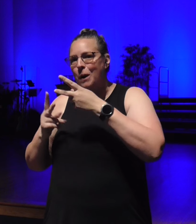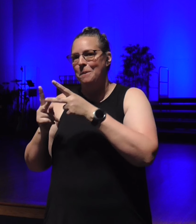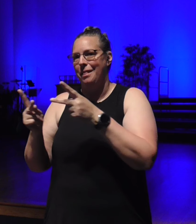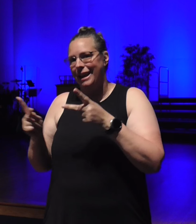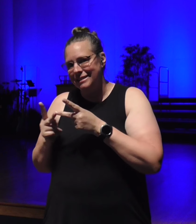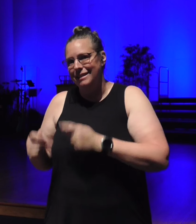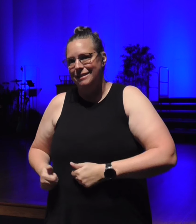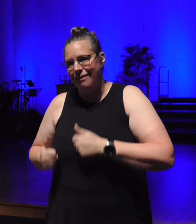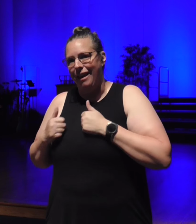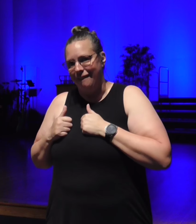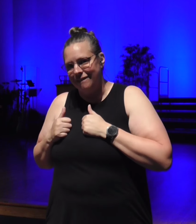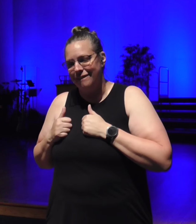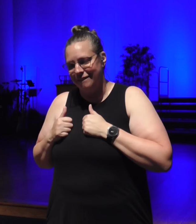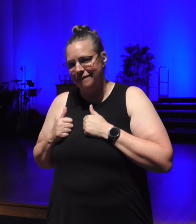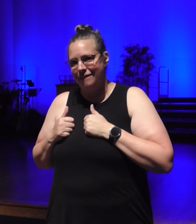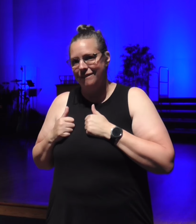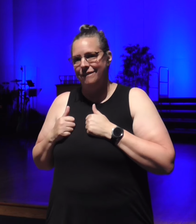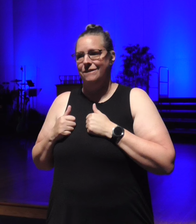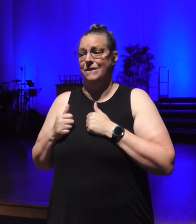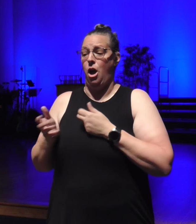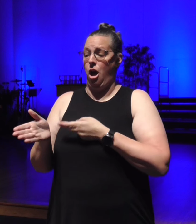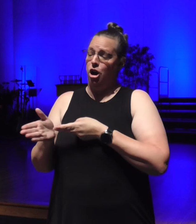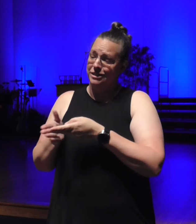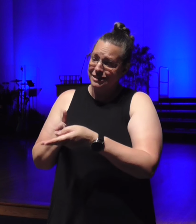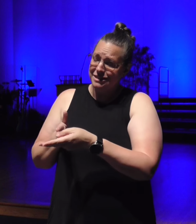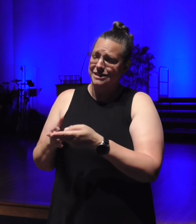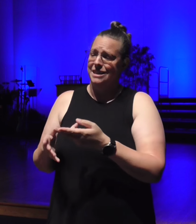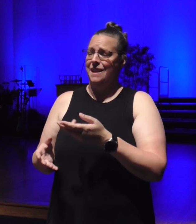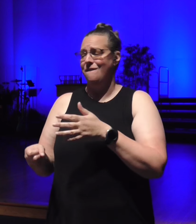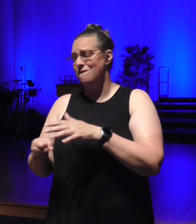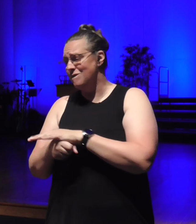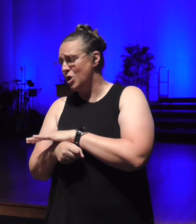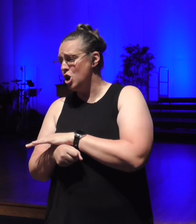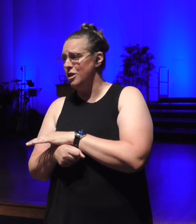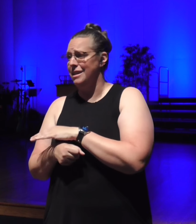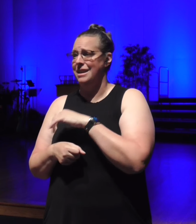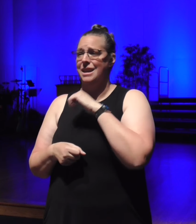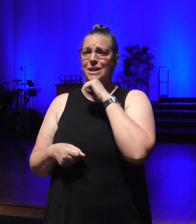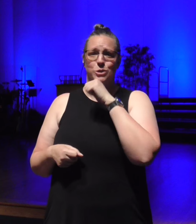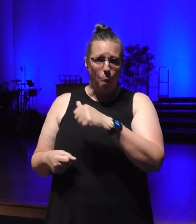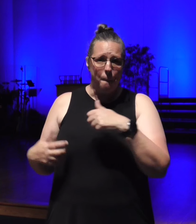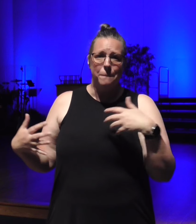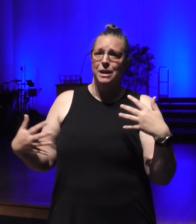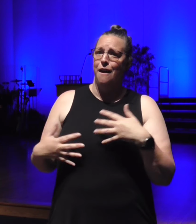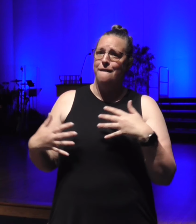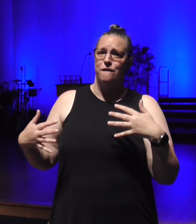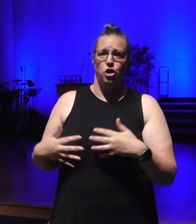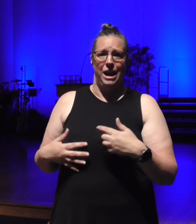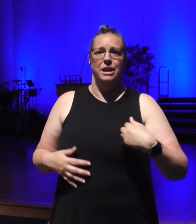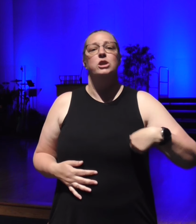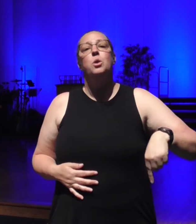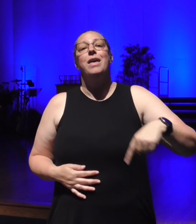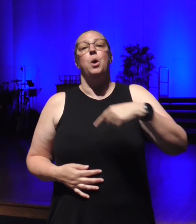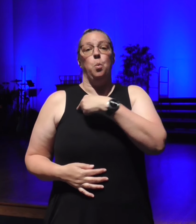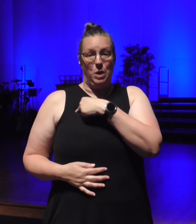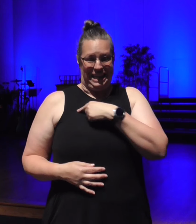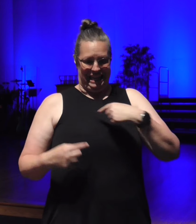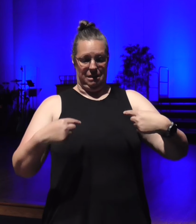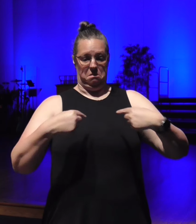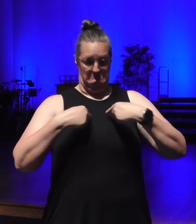lives, fully, honestly, and without fleeing, so that we can bloom more